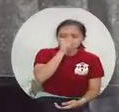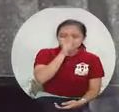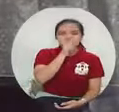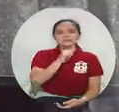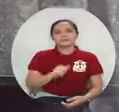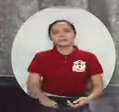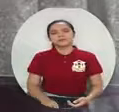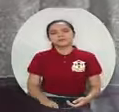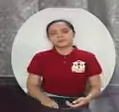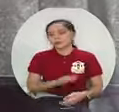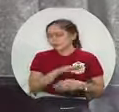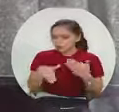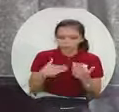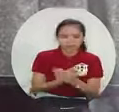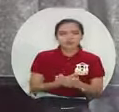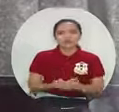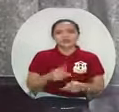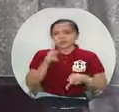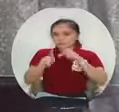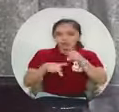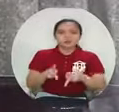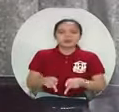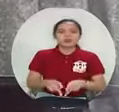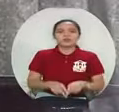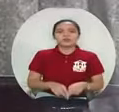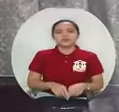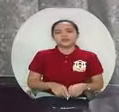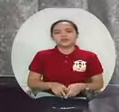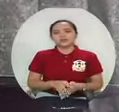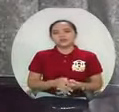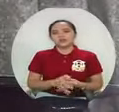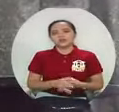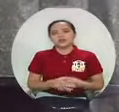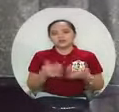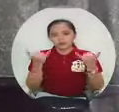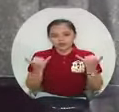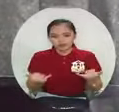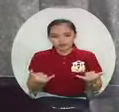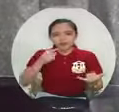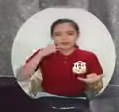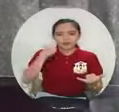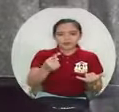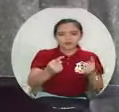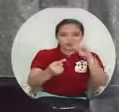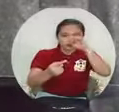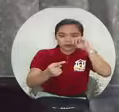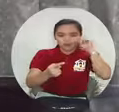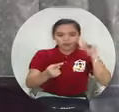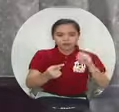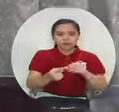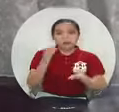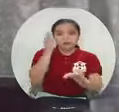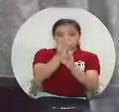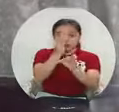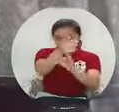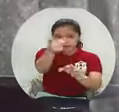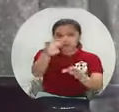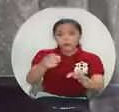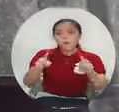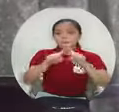forward. Anybody, magisunan, why commitment? Karon makaingon ka nga, ingon mo faithful, pero